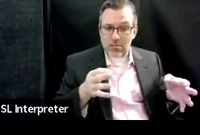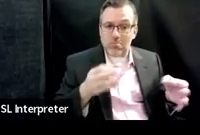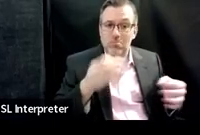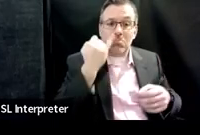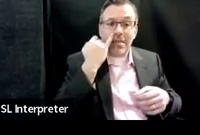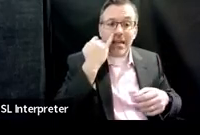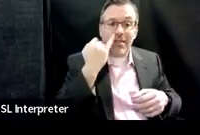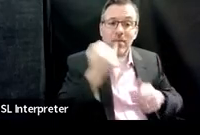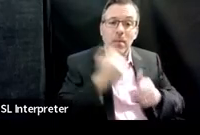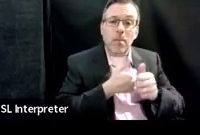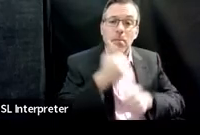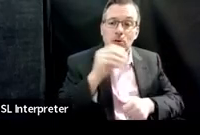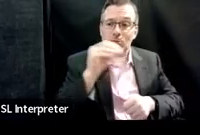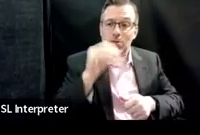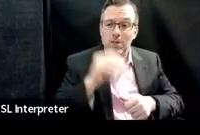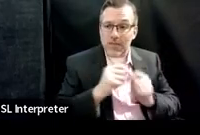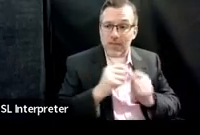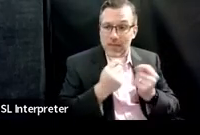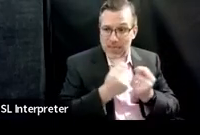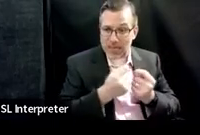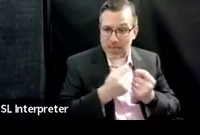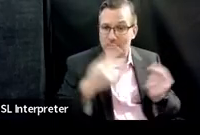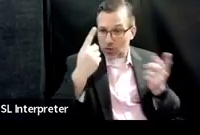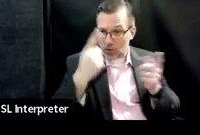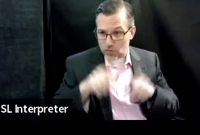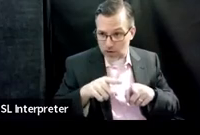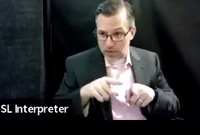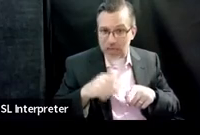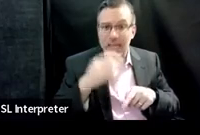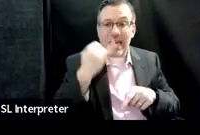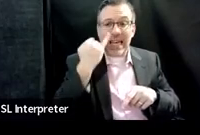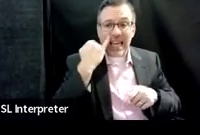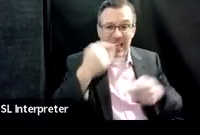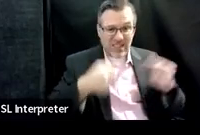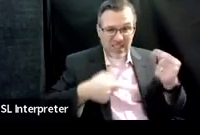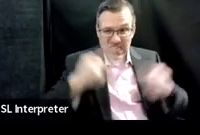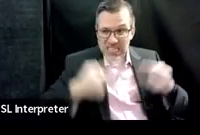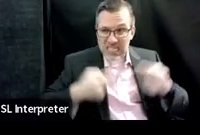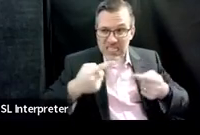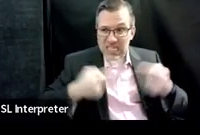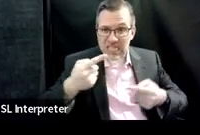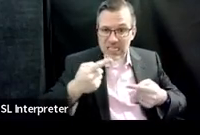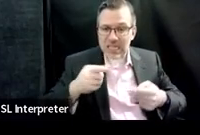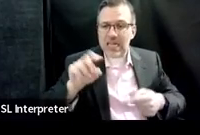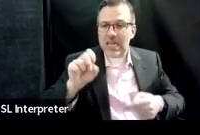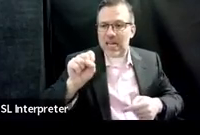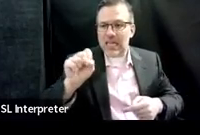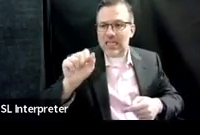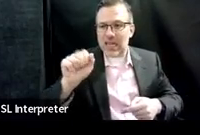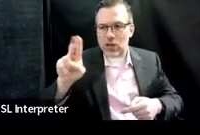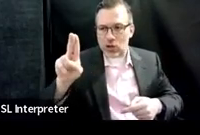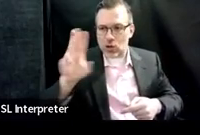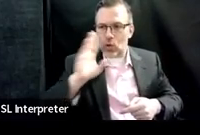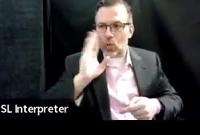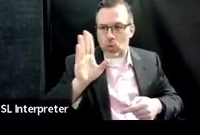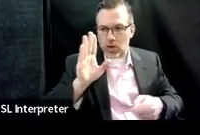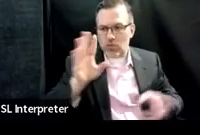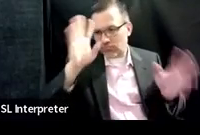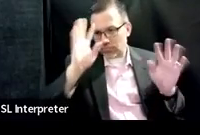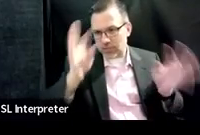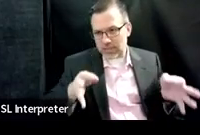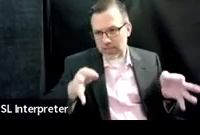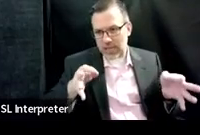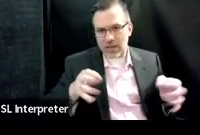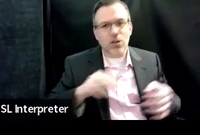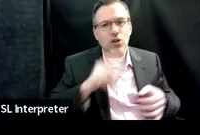reached, the SAU will make the final decision. So that should be noted in the written notice. You don't need to put the purpose of